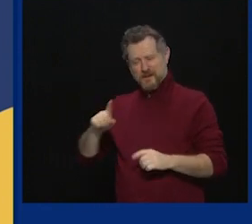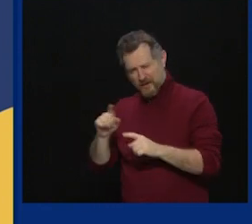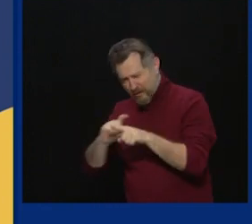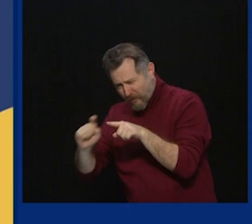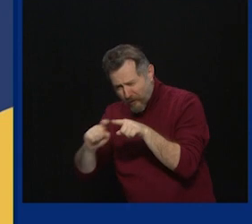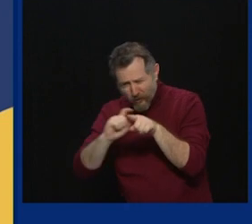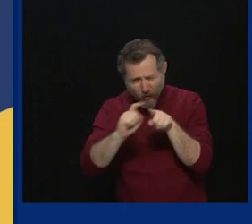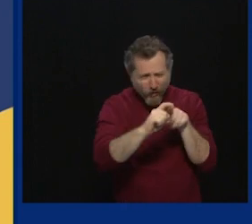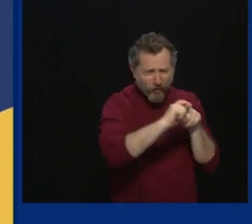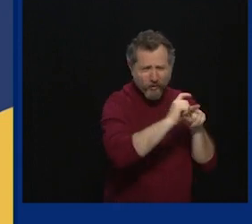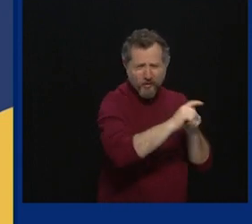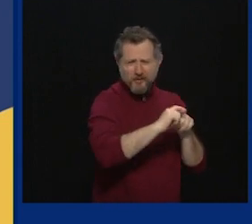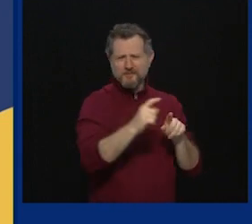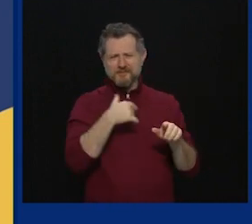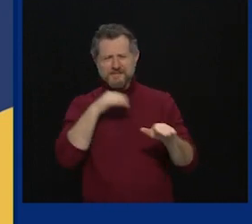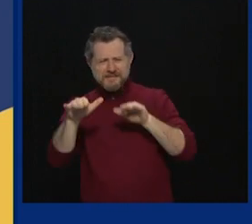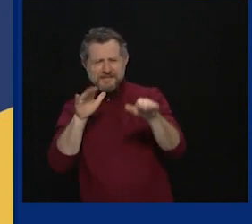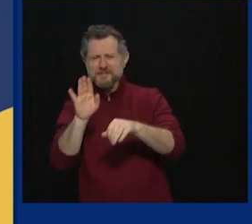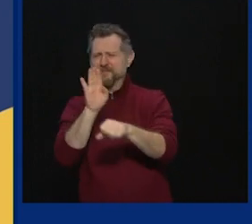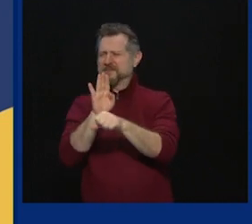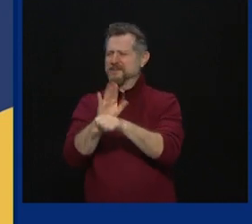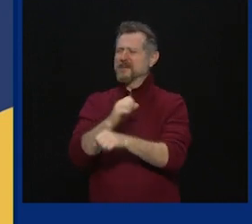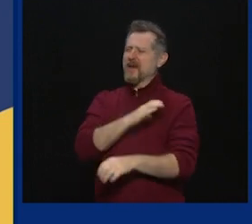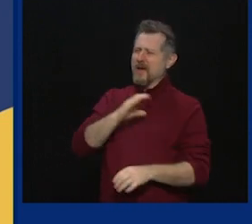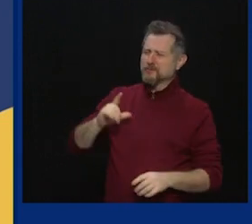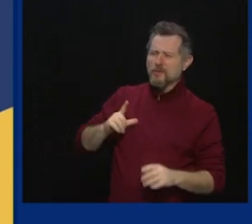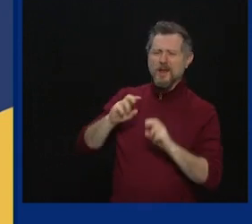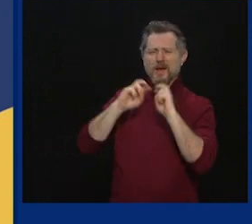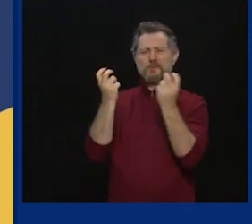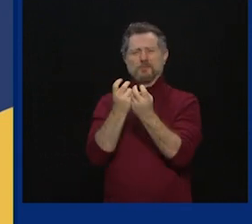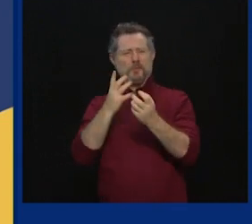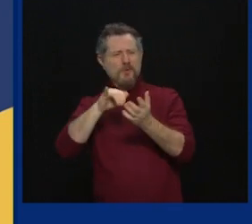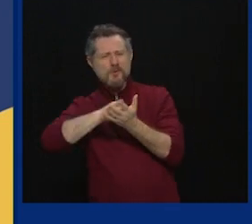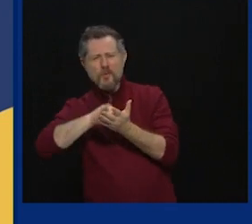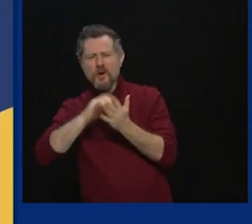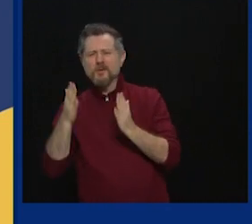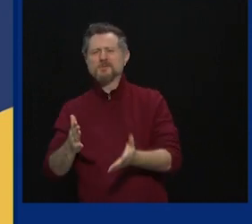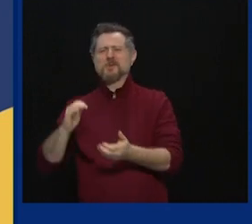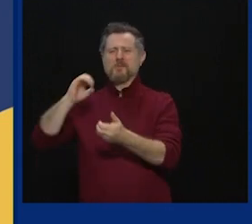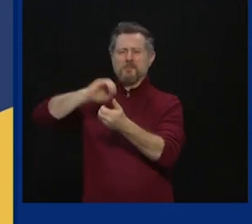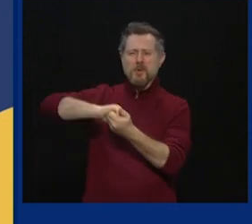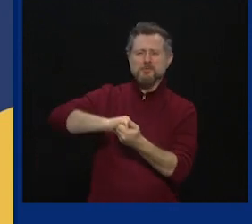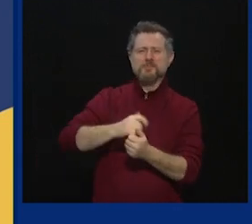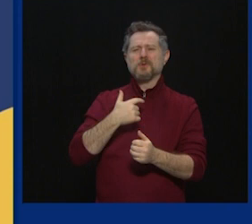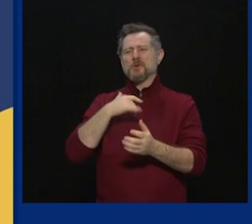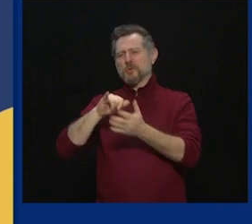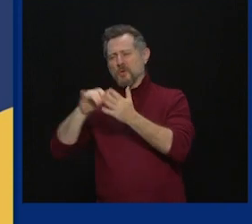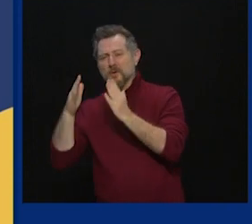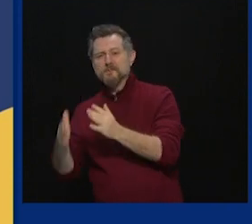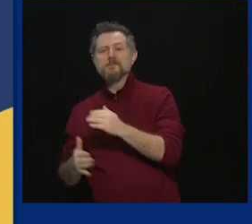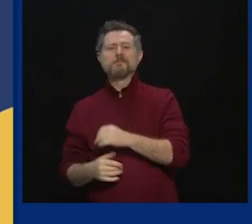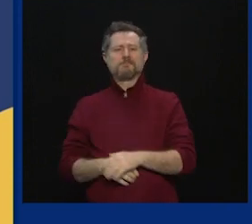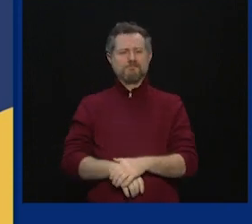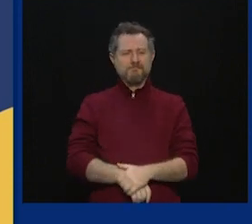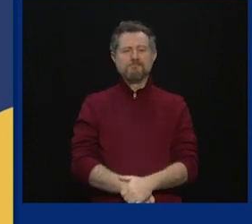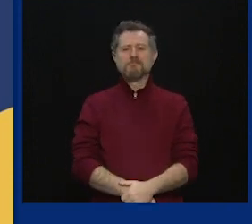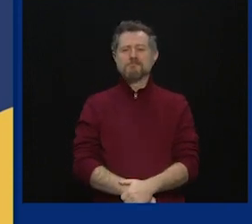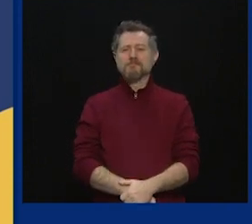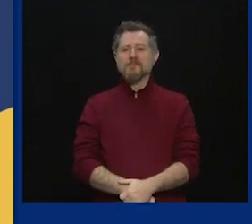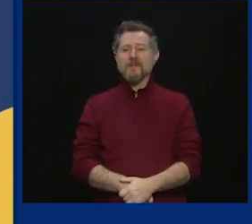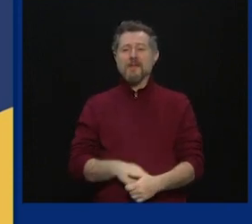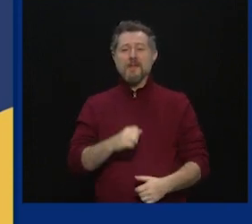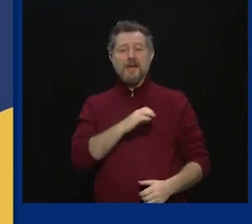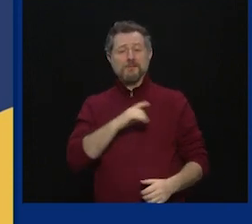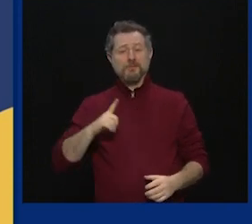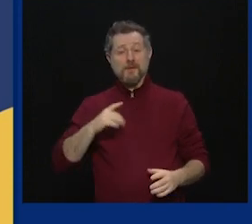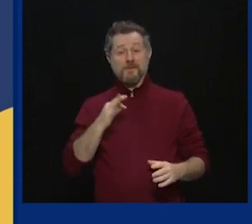Business Council, State of New York, the Partnership for New York, as well as the Council of Mayors, and